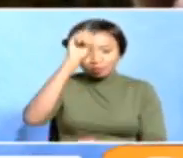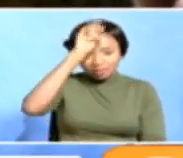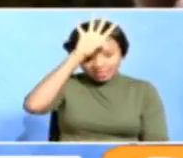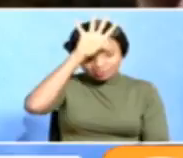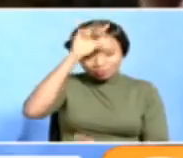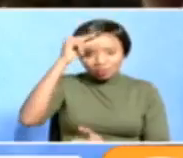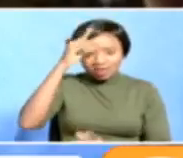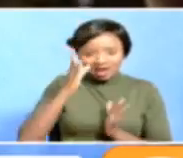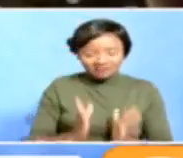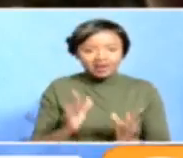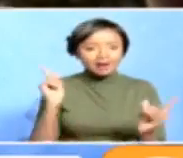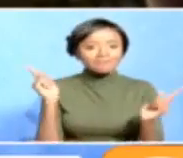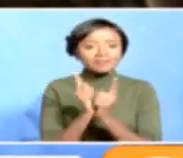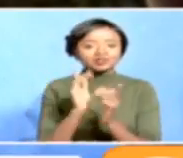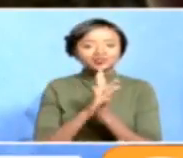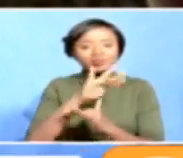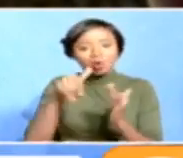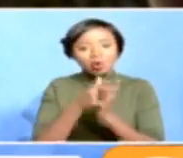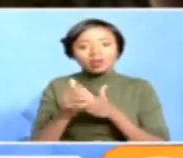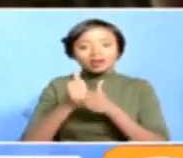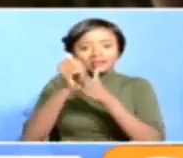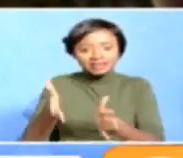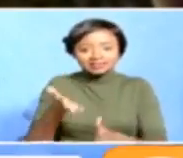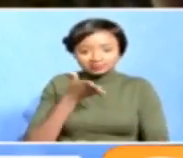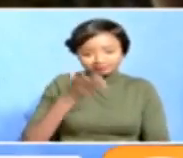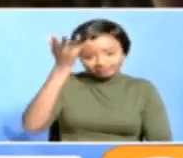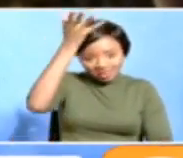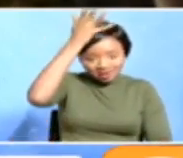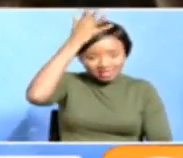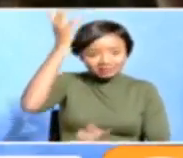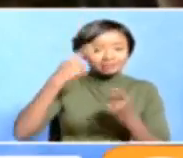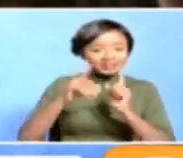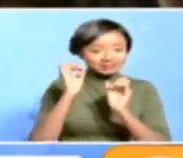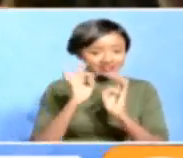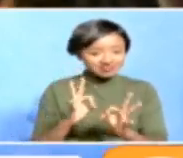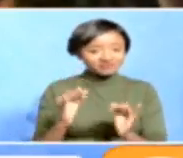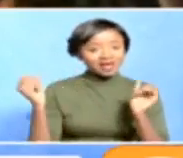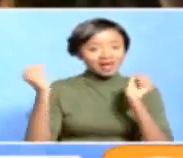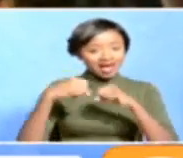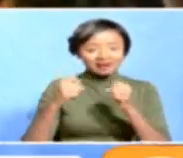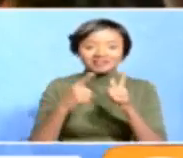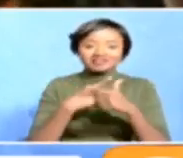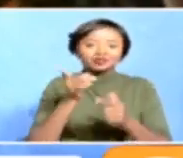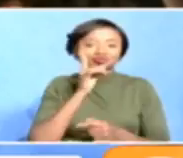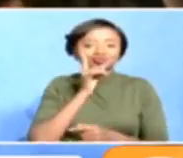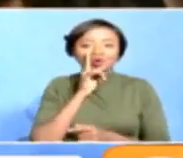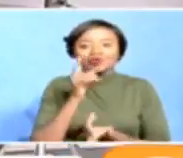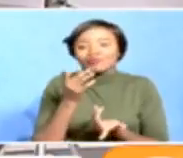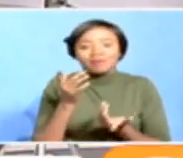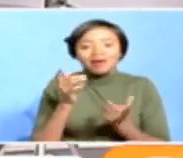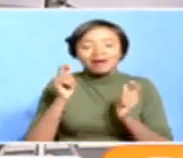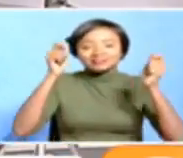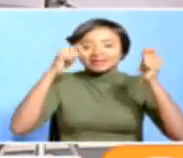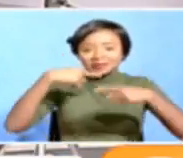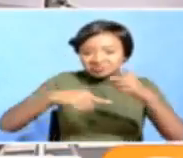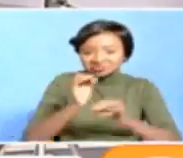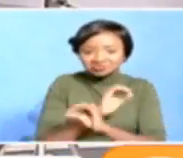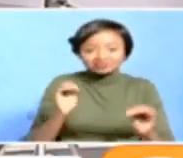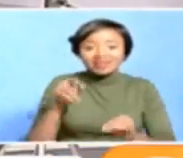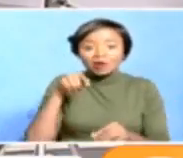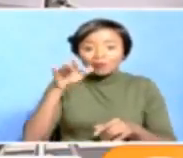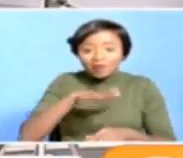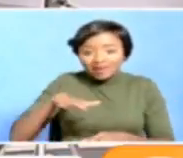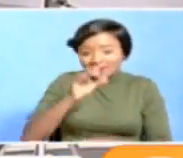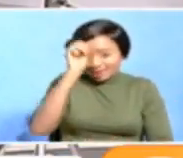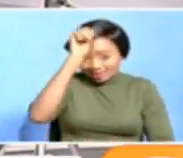Waititu anakutana na viongozi wangu wa Kiambu, na ikiwa watakubaliana hakuna mgomo itafanyika Kiambu. And having heard that,